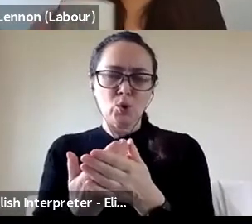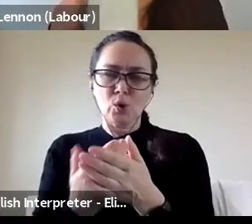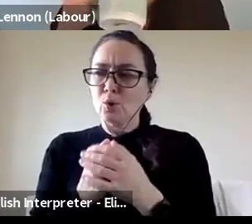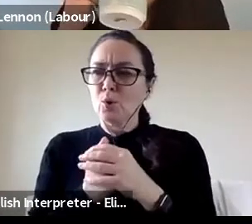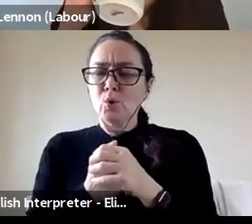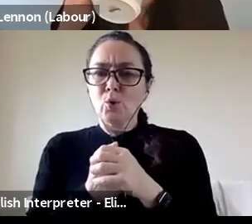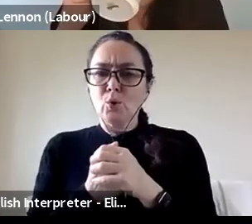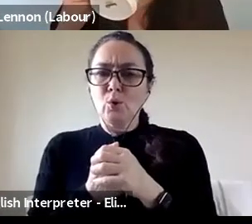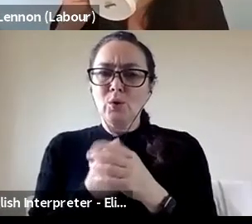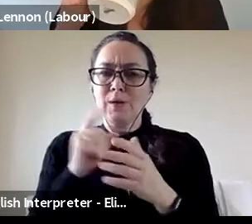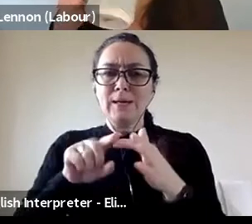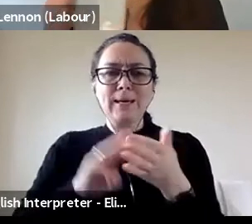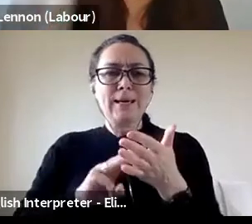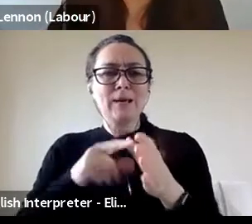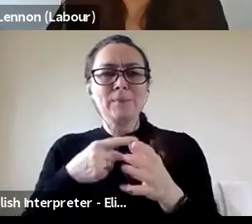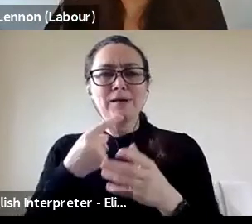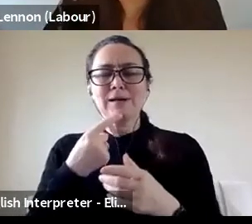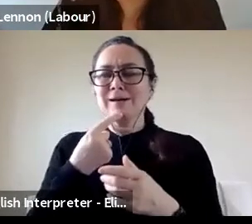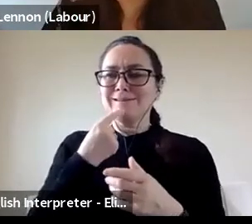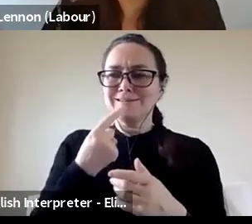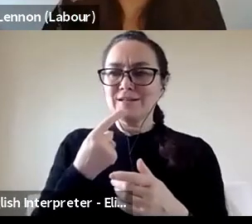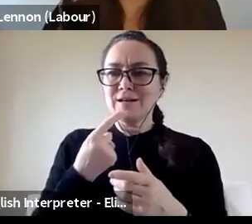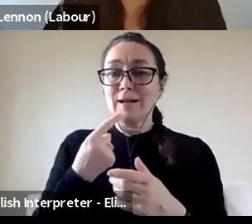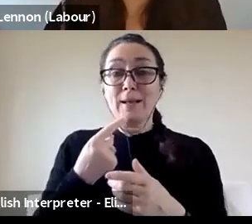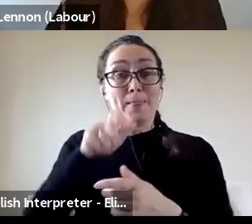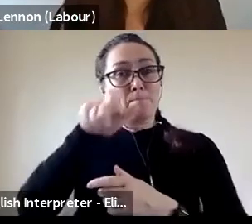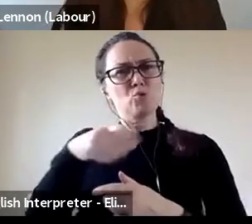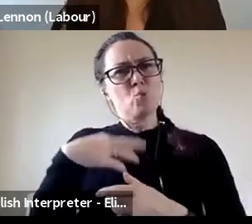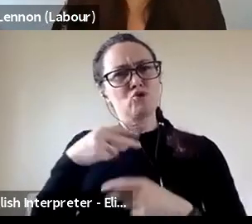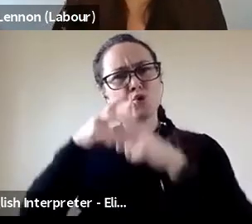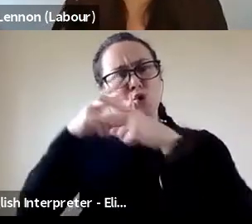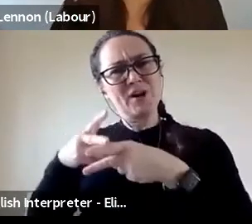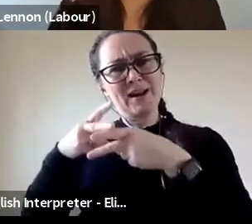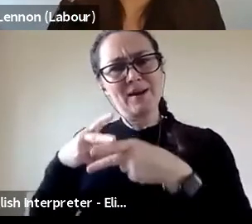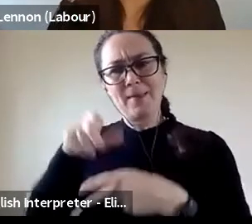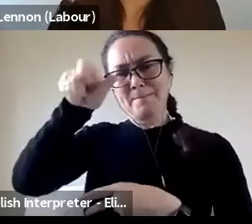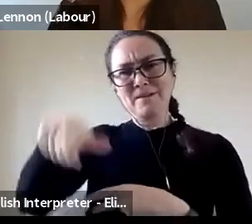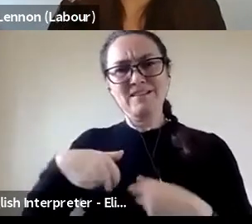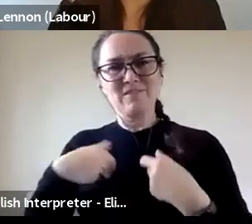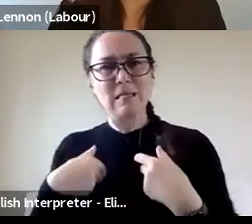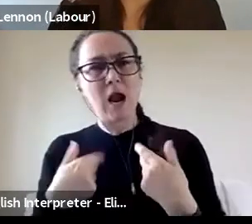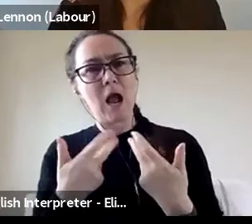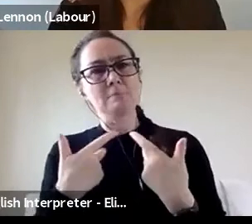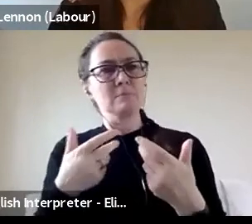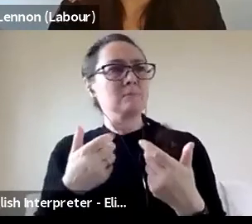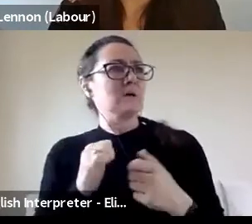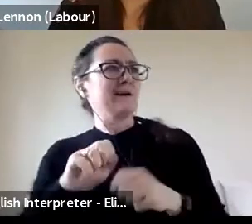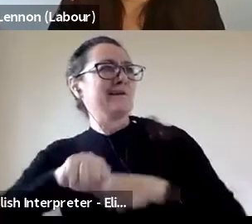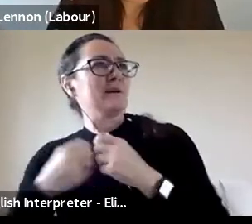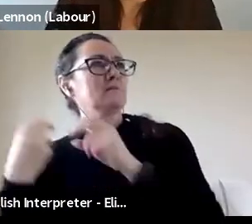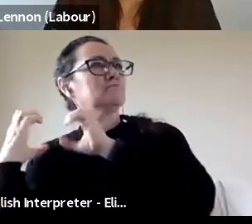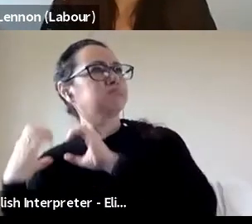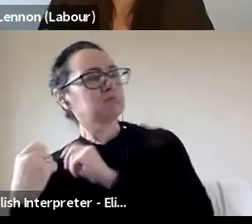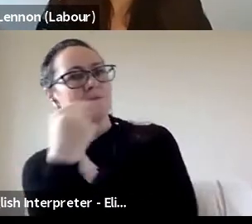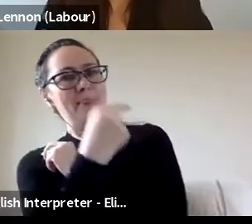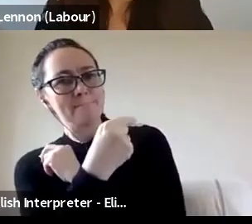Emma said about the people you care for feeling like they're a burden, and it's terrible.